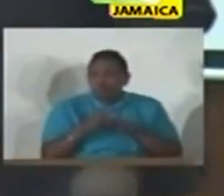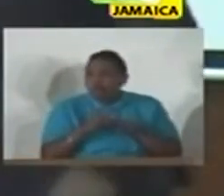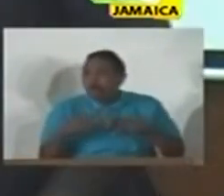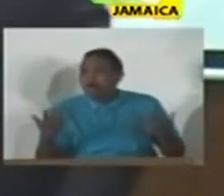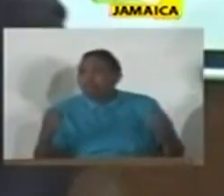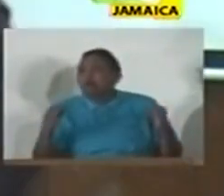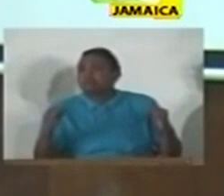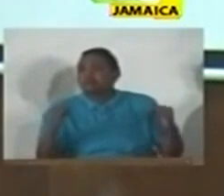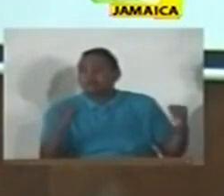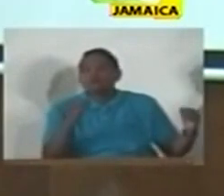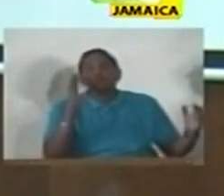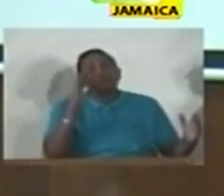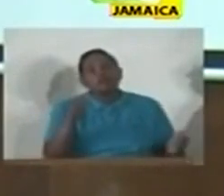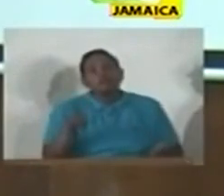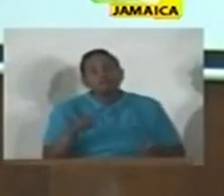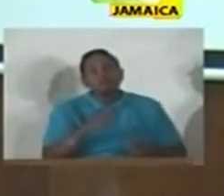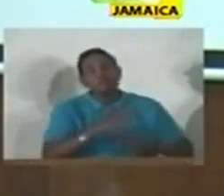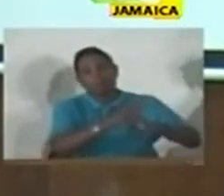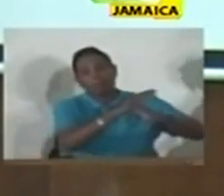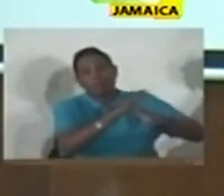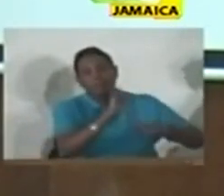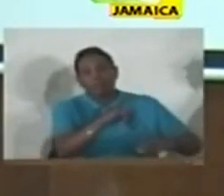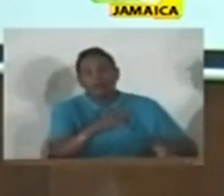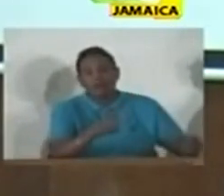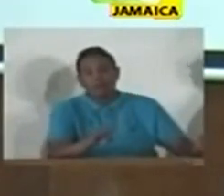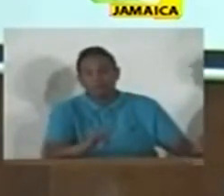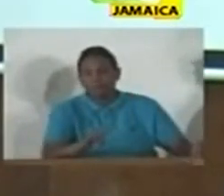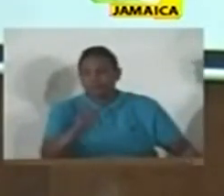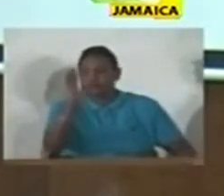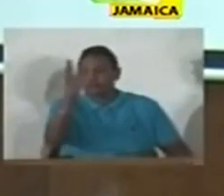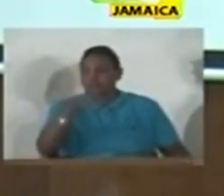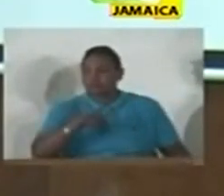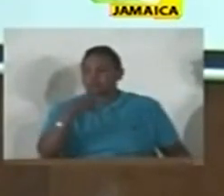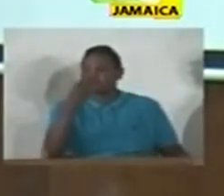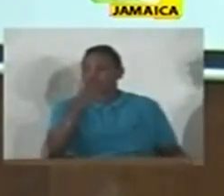Mr. Speaker, I have presented to you a